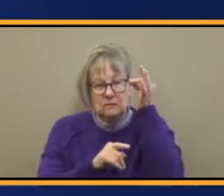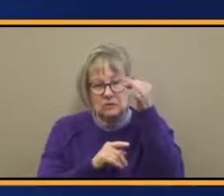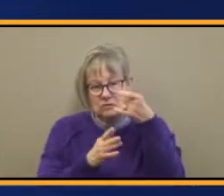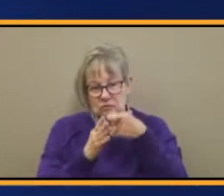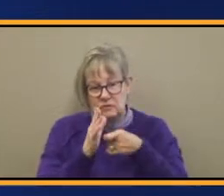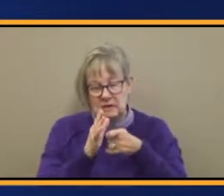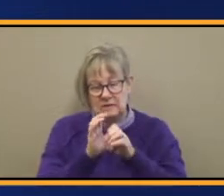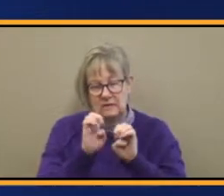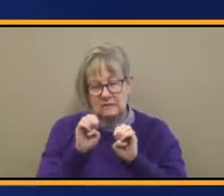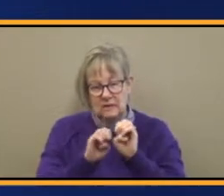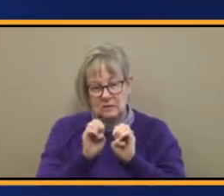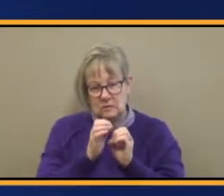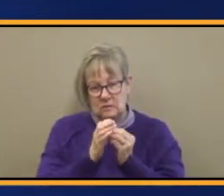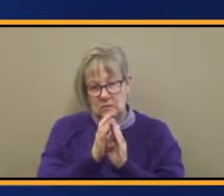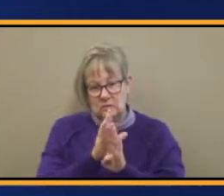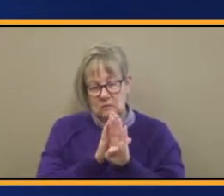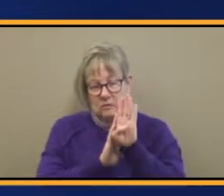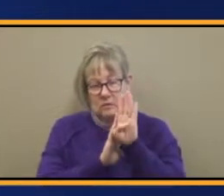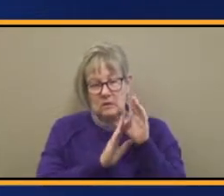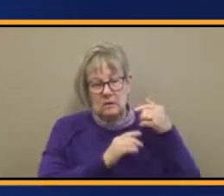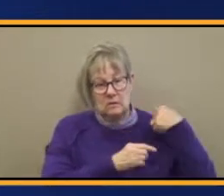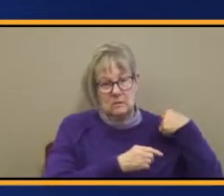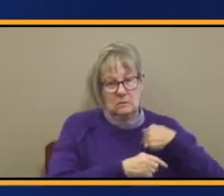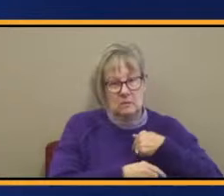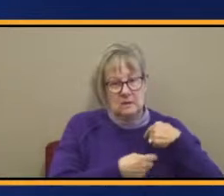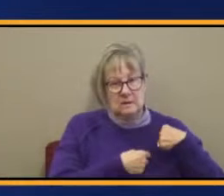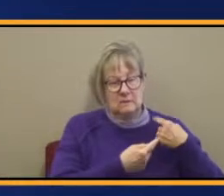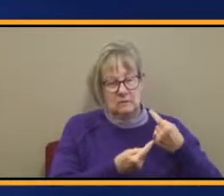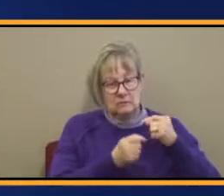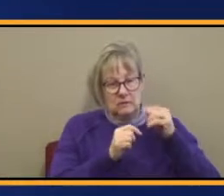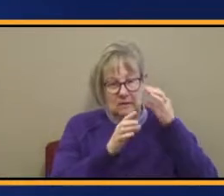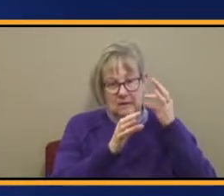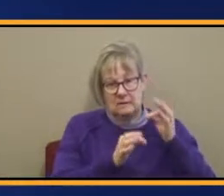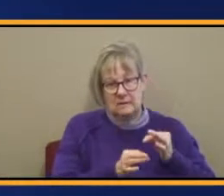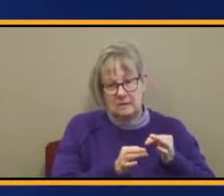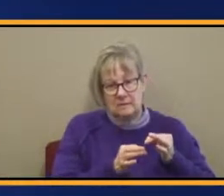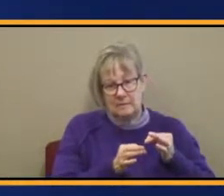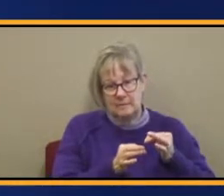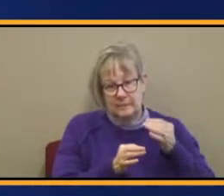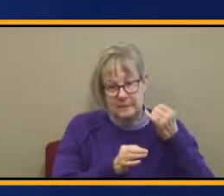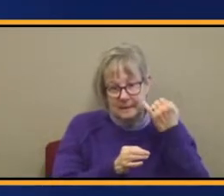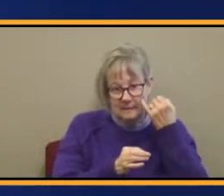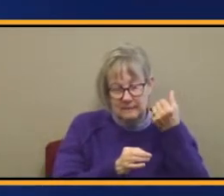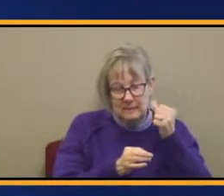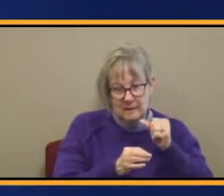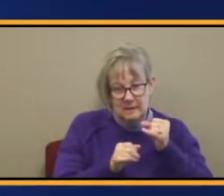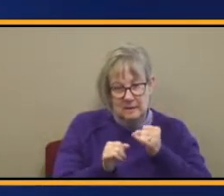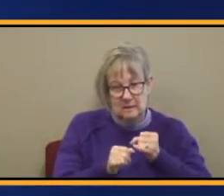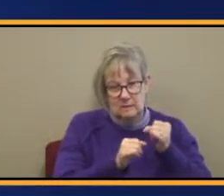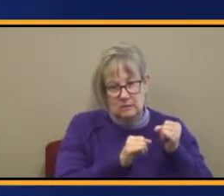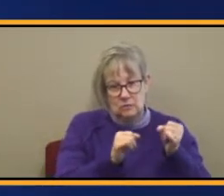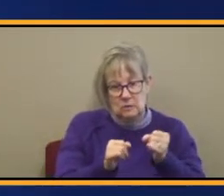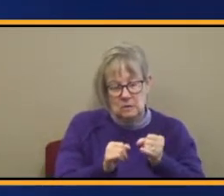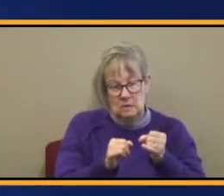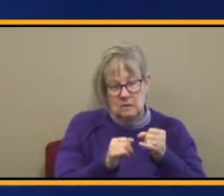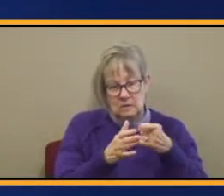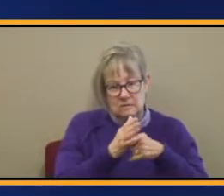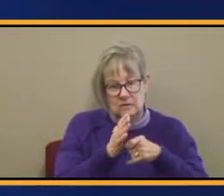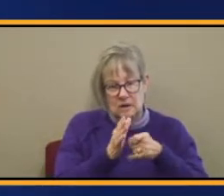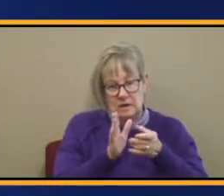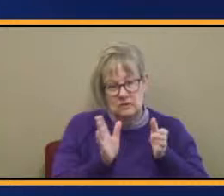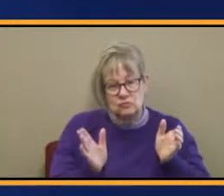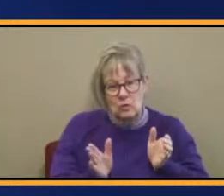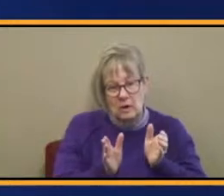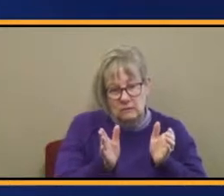growth. Okay. Have we ever tried to decide whether any individual tax driver